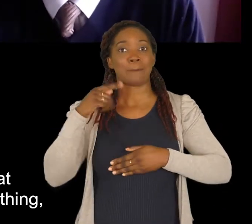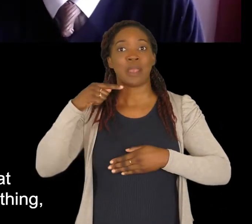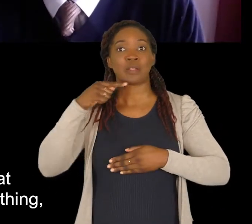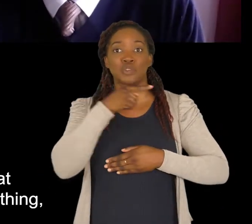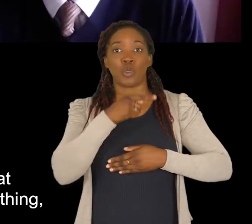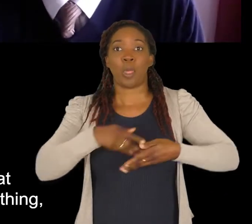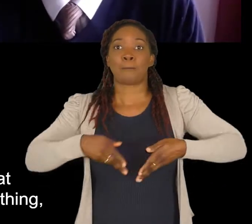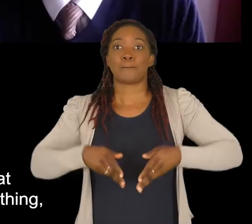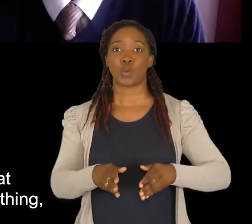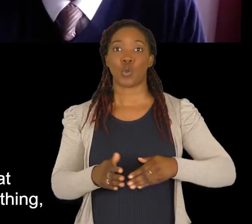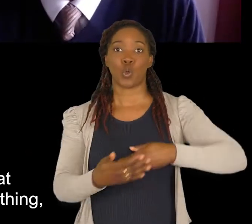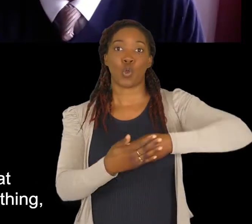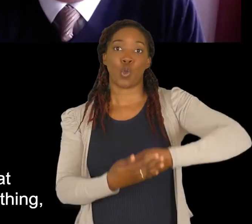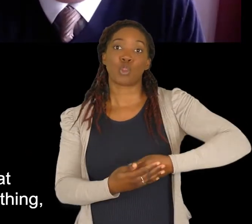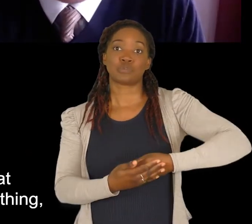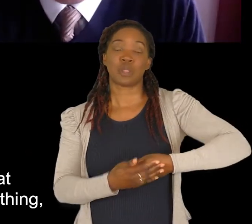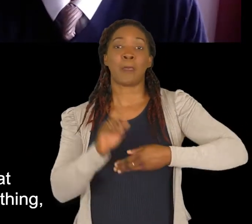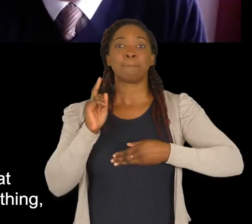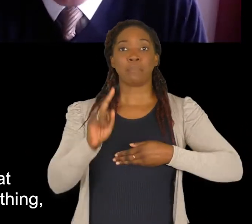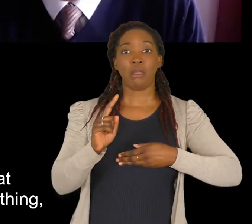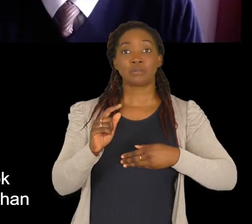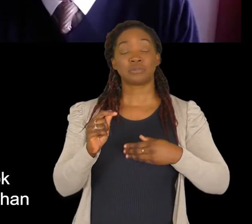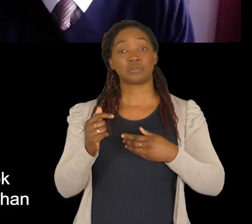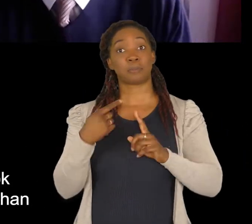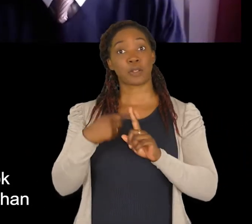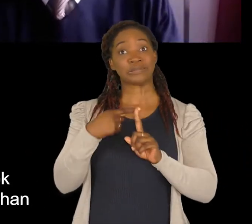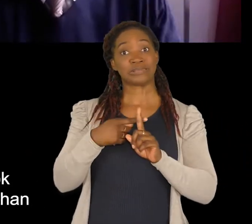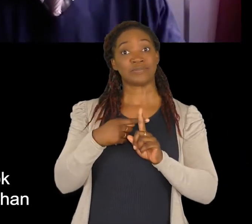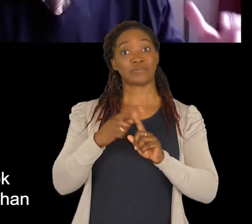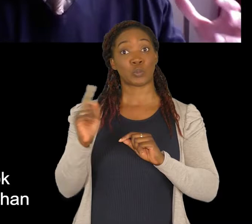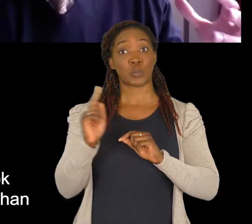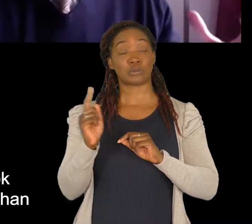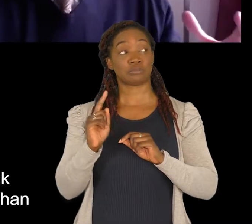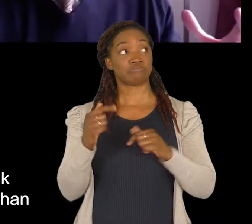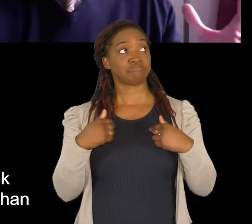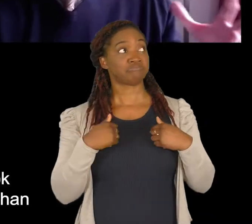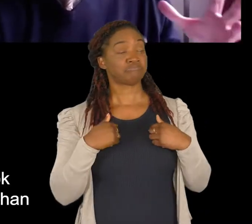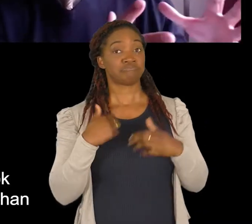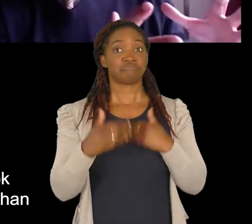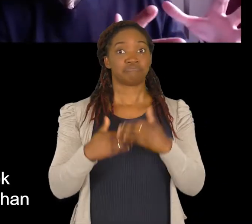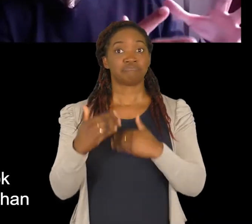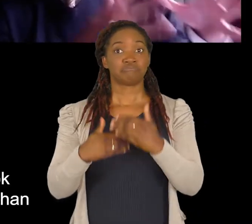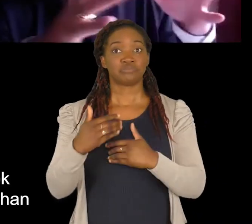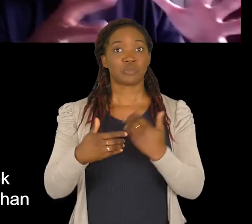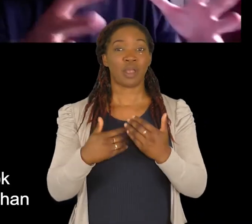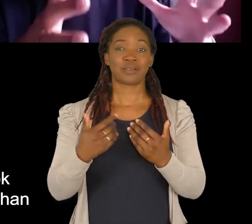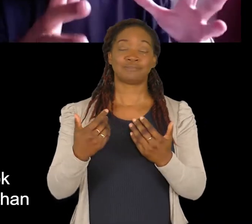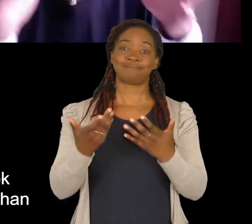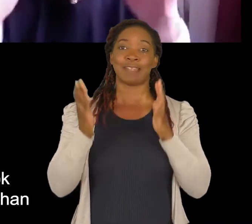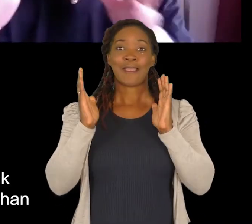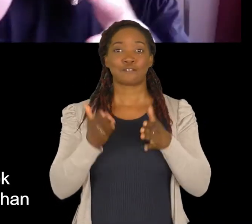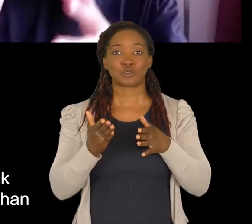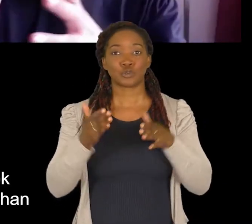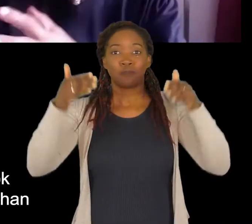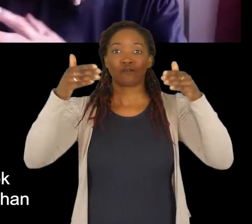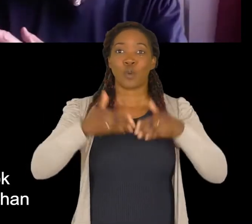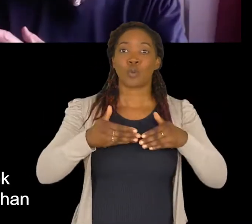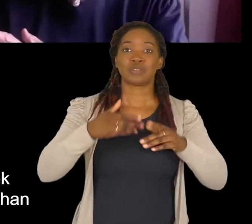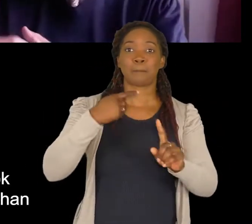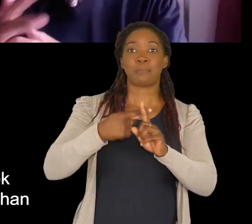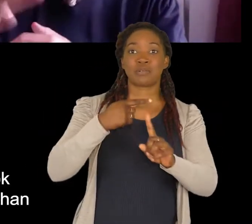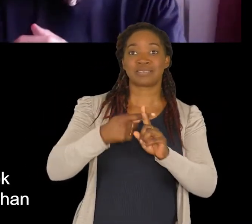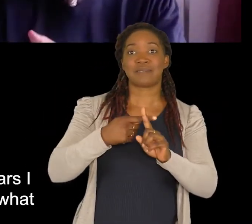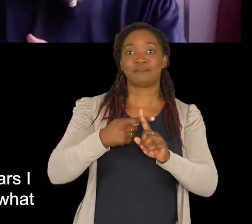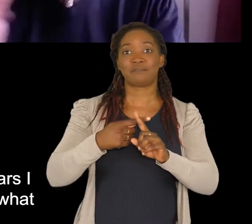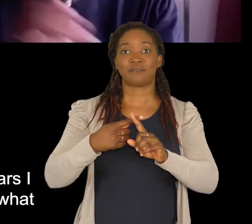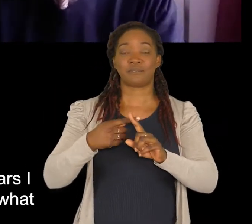when Ishan was born. But I think the good thing, as you know, is that, you know, basically we tried to look at the positives of what had